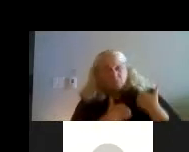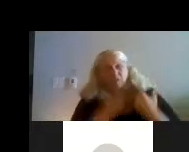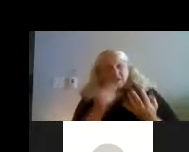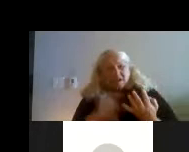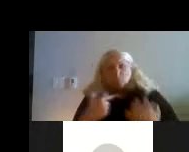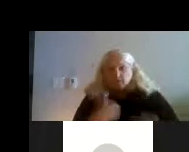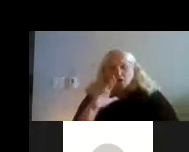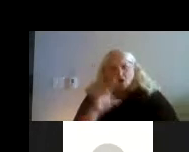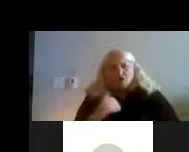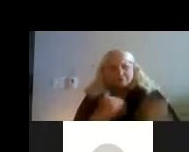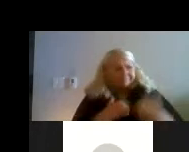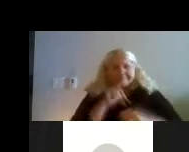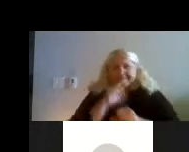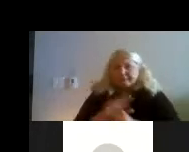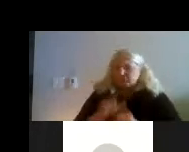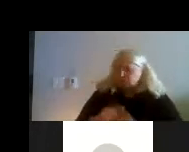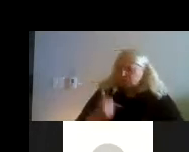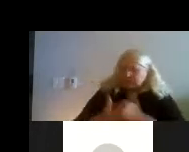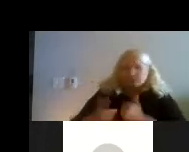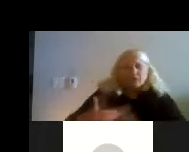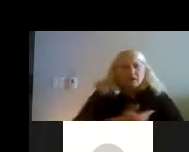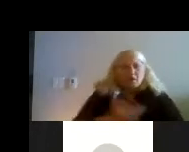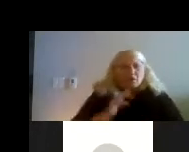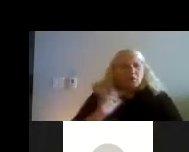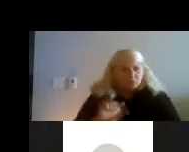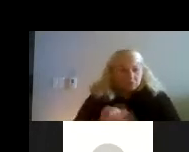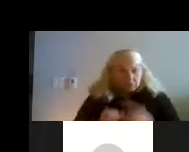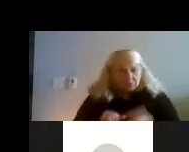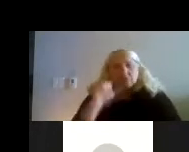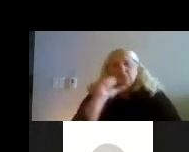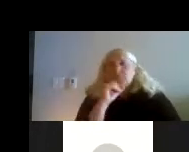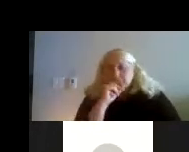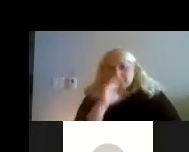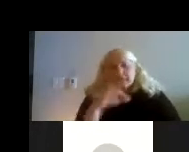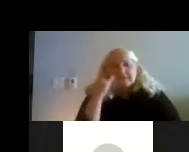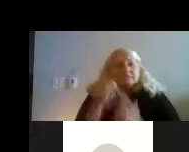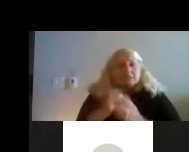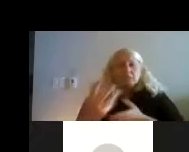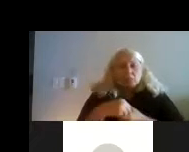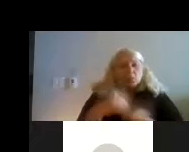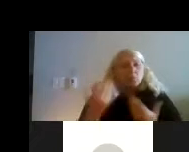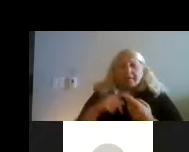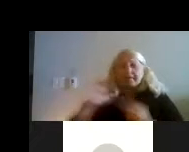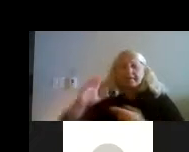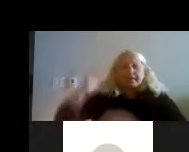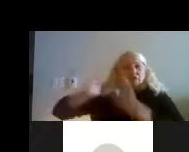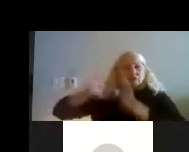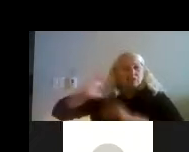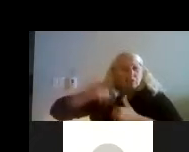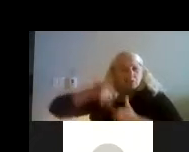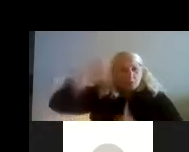work. So decolonizing data through incorporating ancestral wisdom with the data collection,